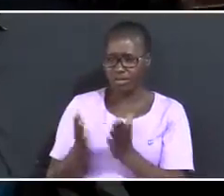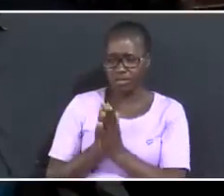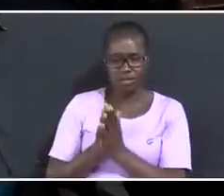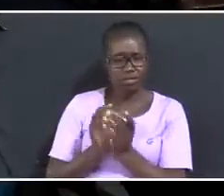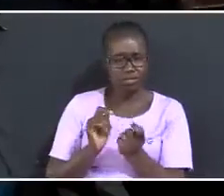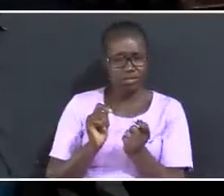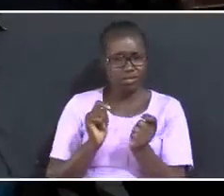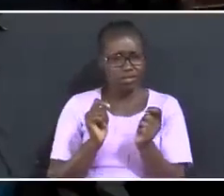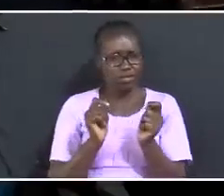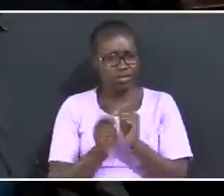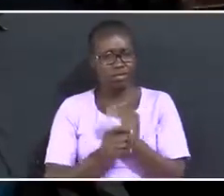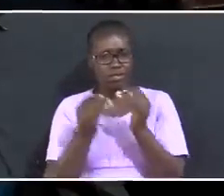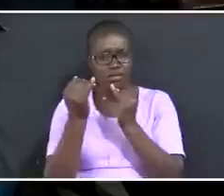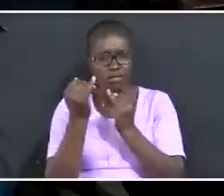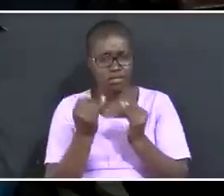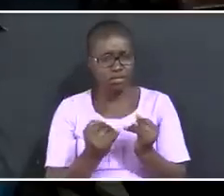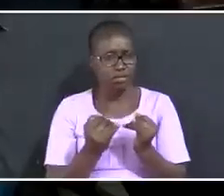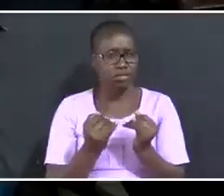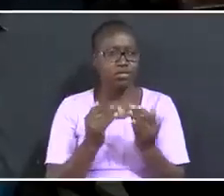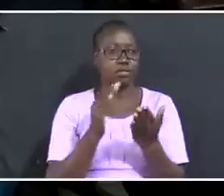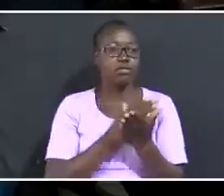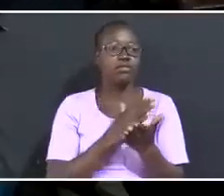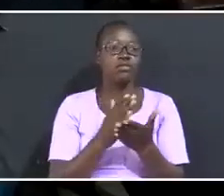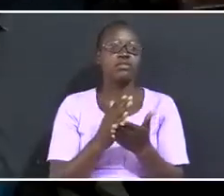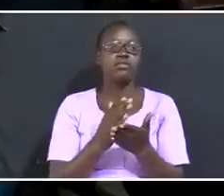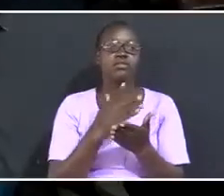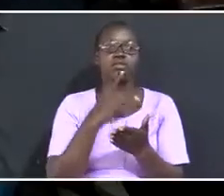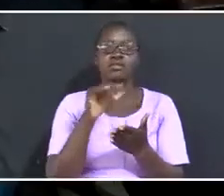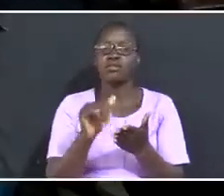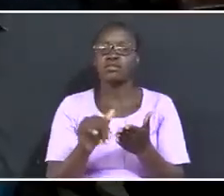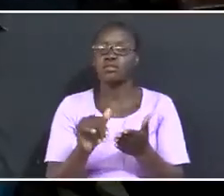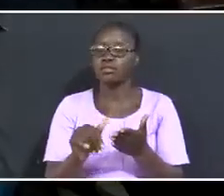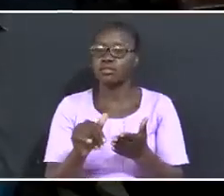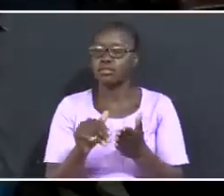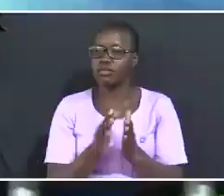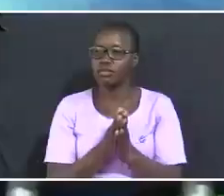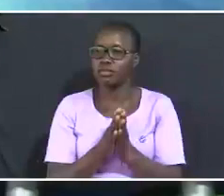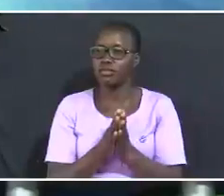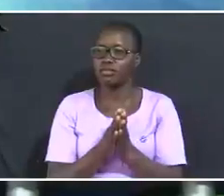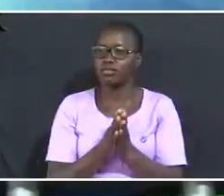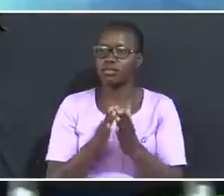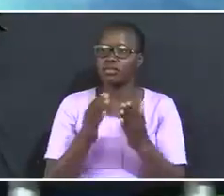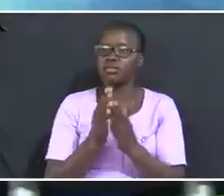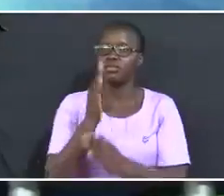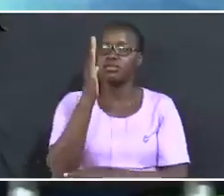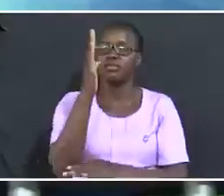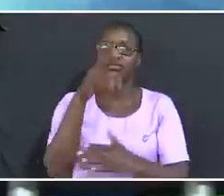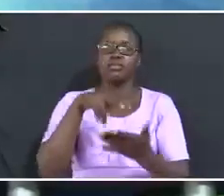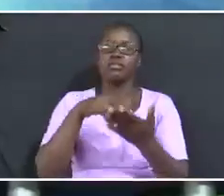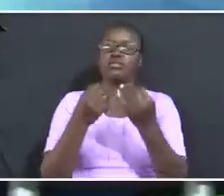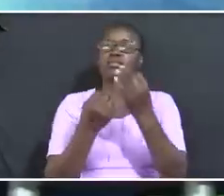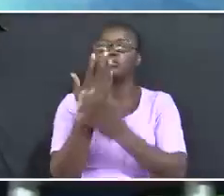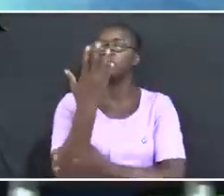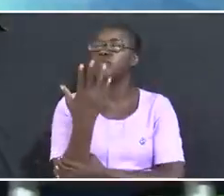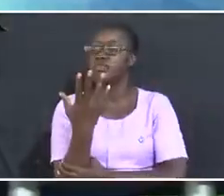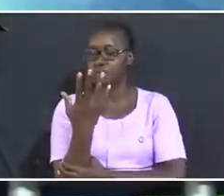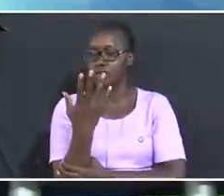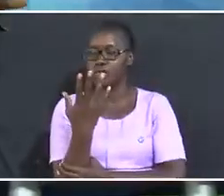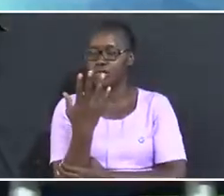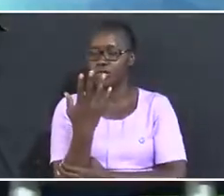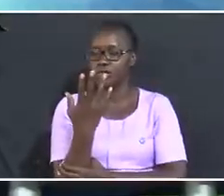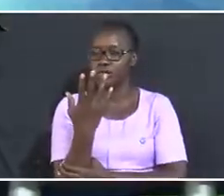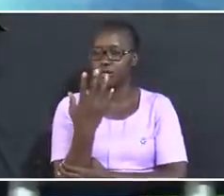restructure it to introduce the departments so that the vertical structure can stand and thrive.